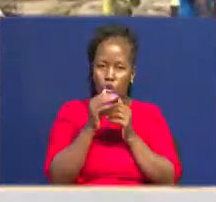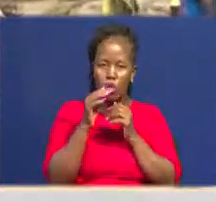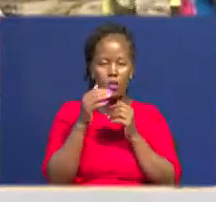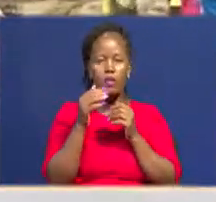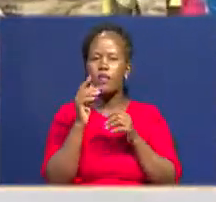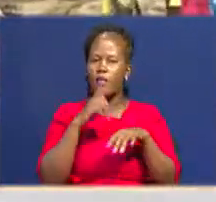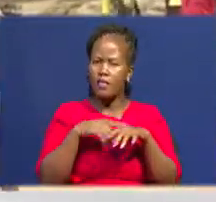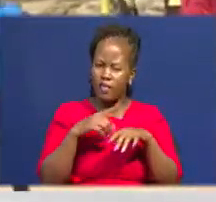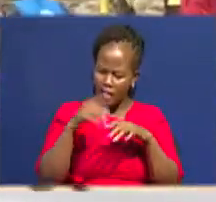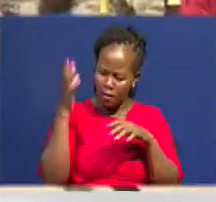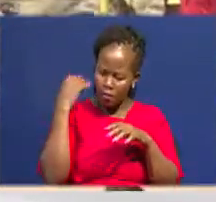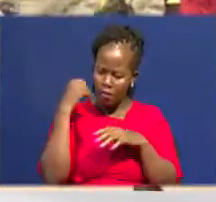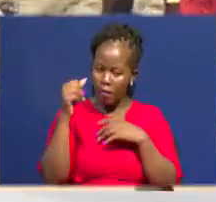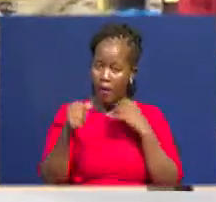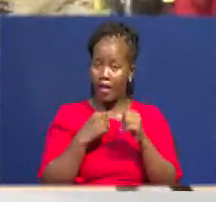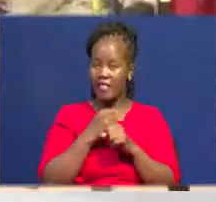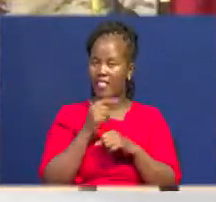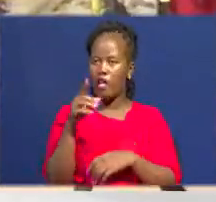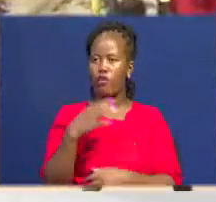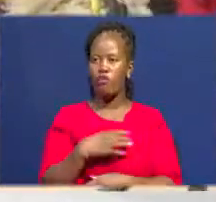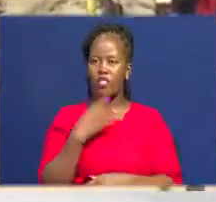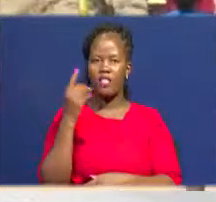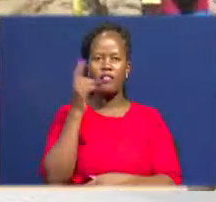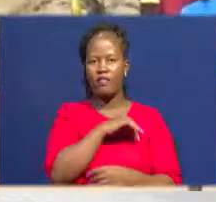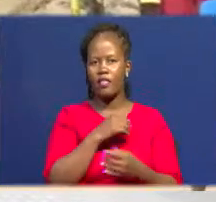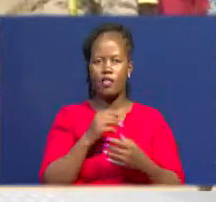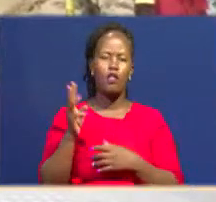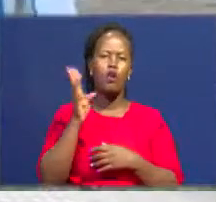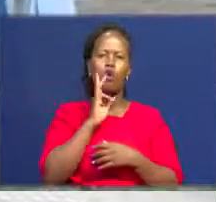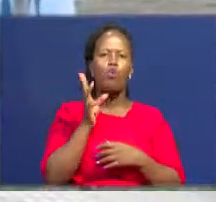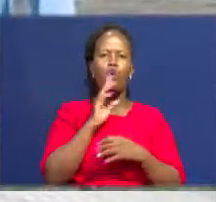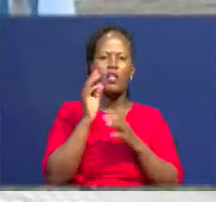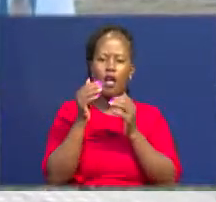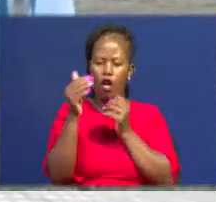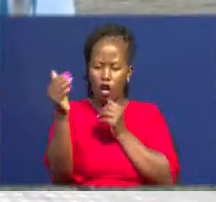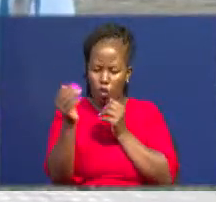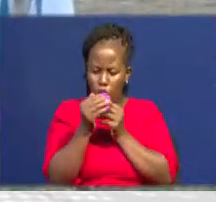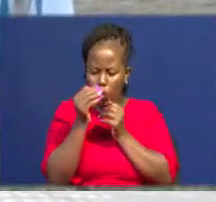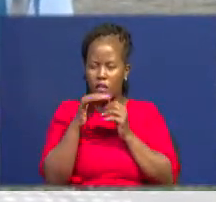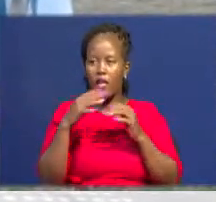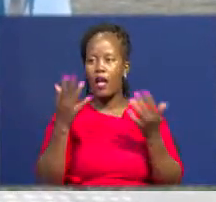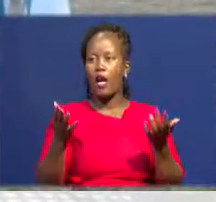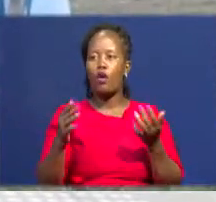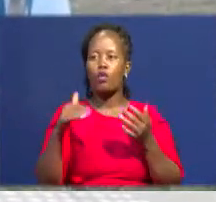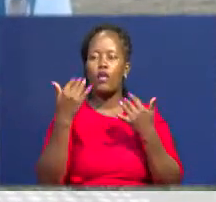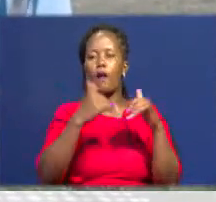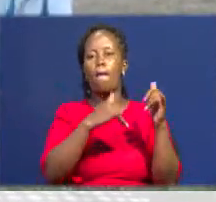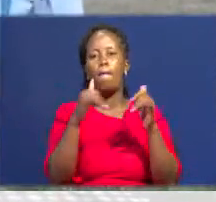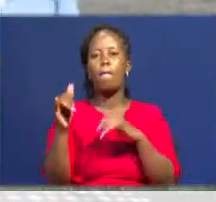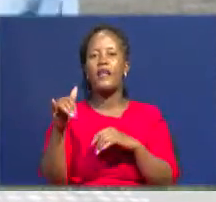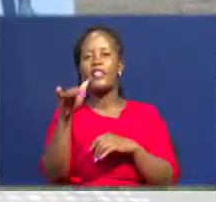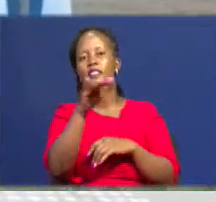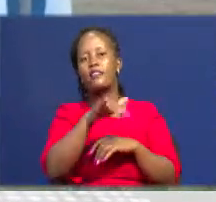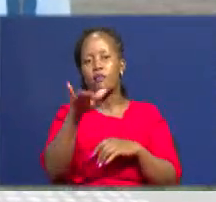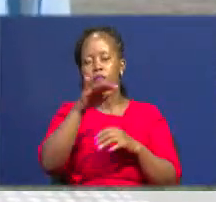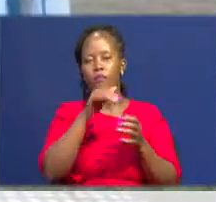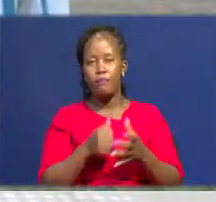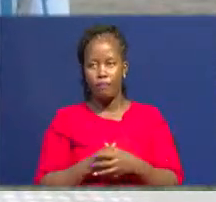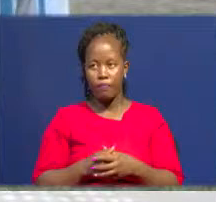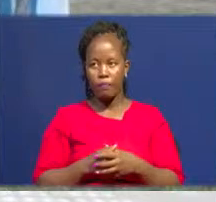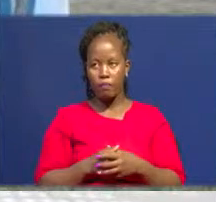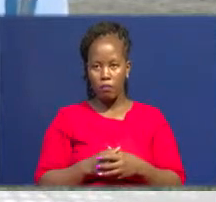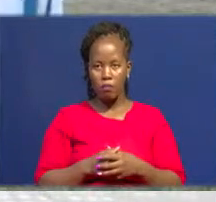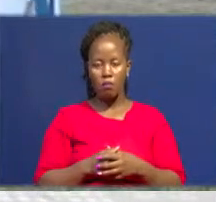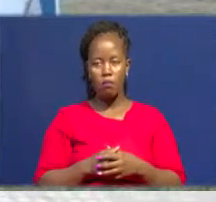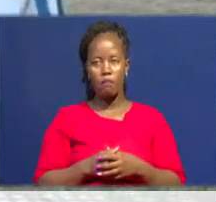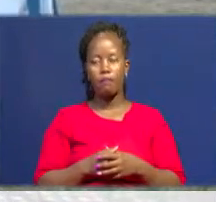there last year, at times, how close did the water get to the playing areas? The sea? I think they've